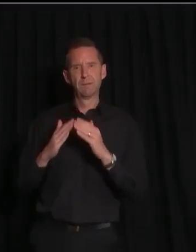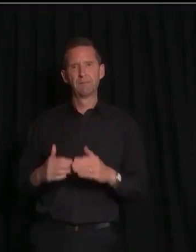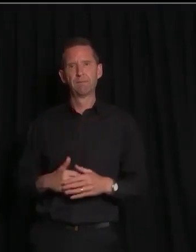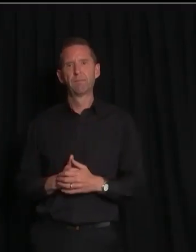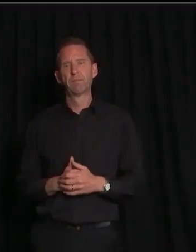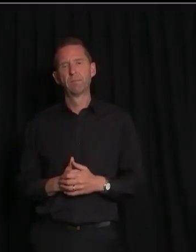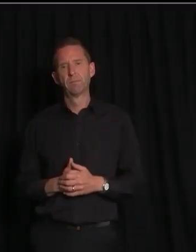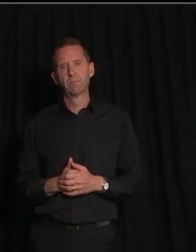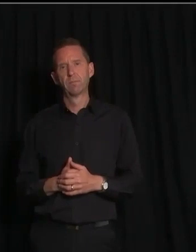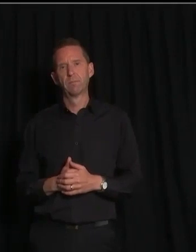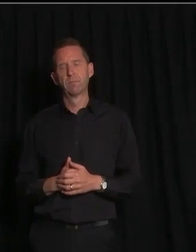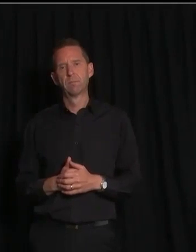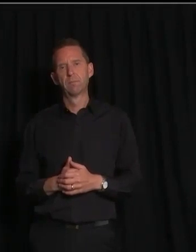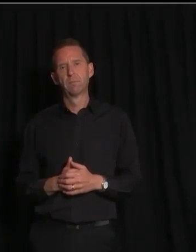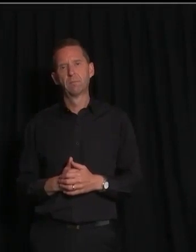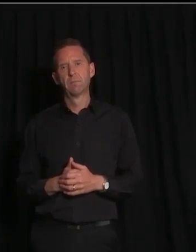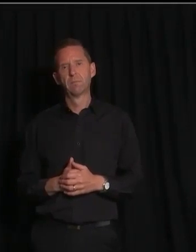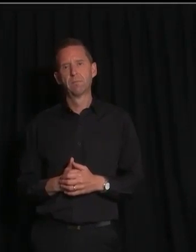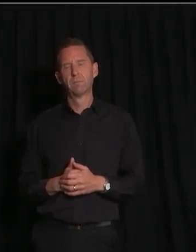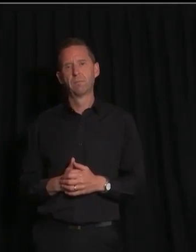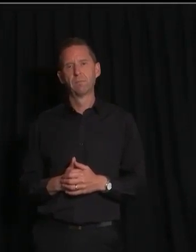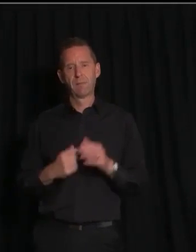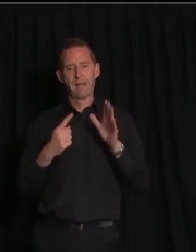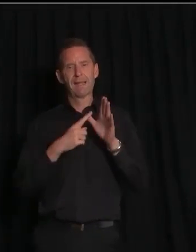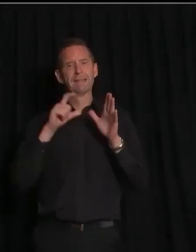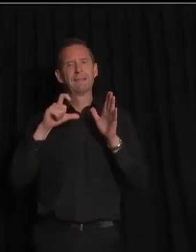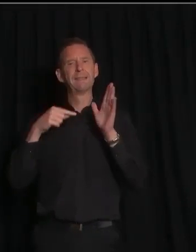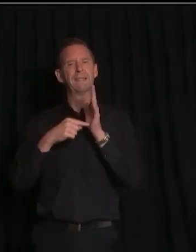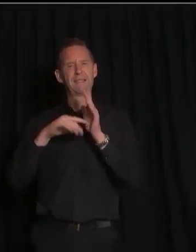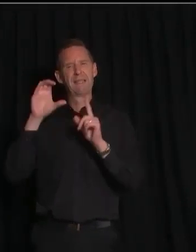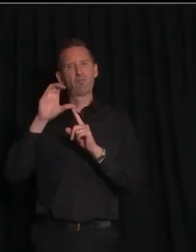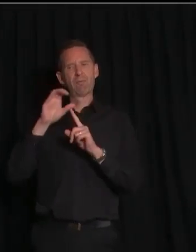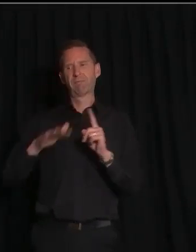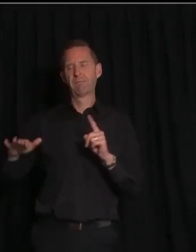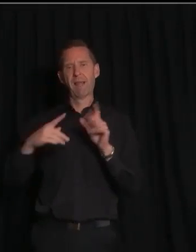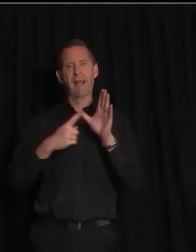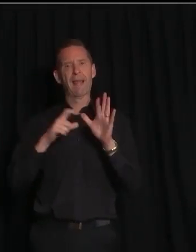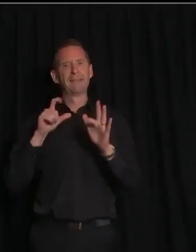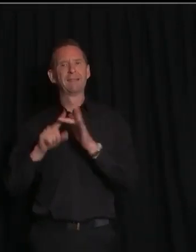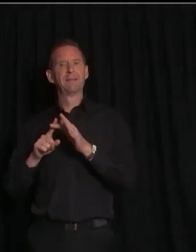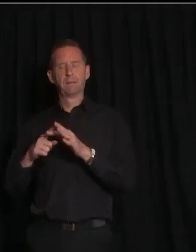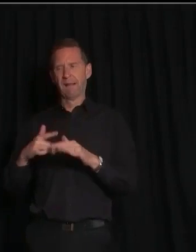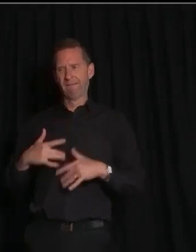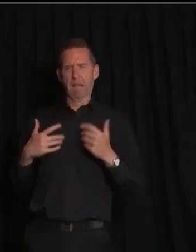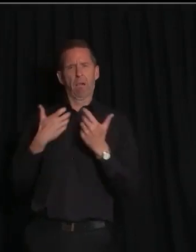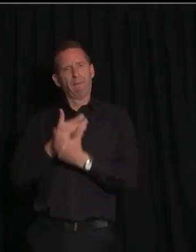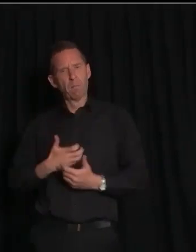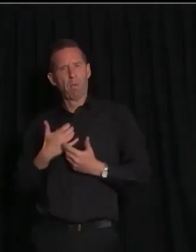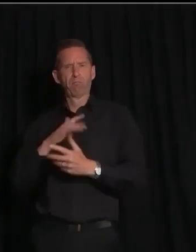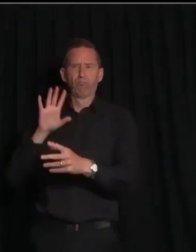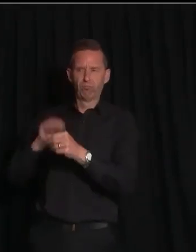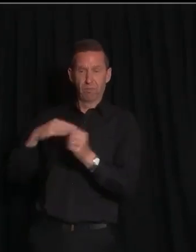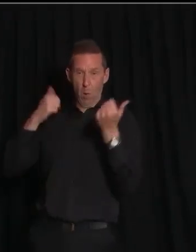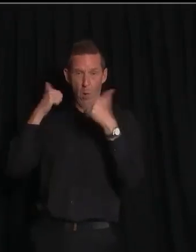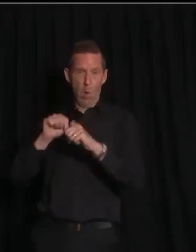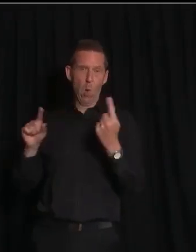there, ACT ACES, the local organisation, we are so welcome there. We're really accepted there. I know everybody